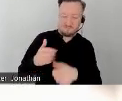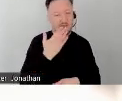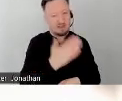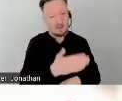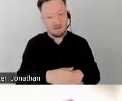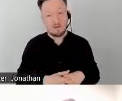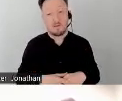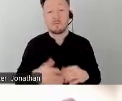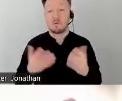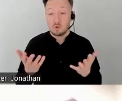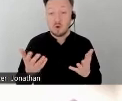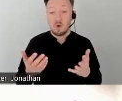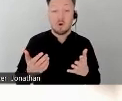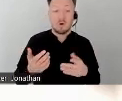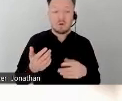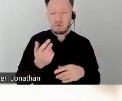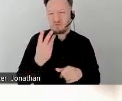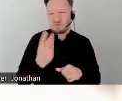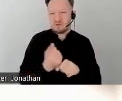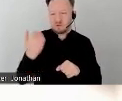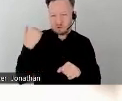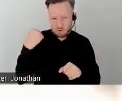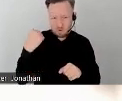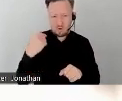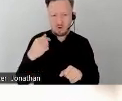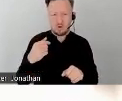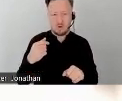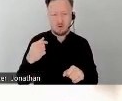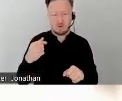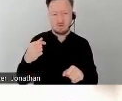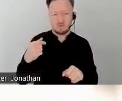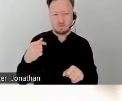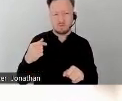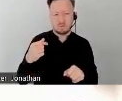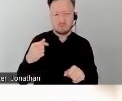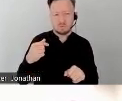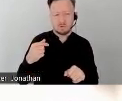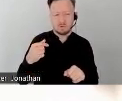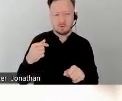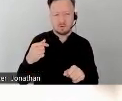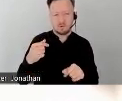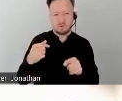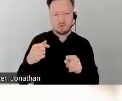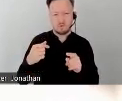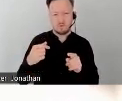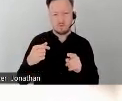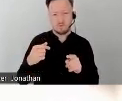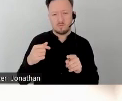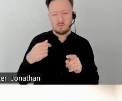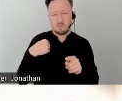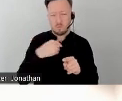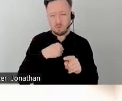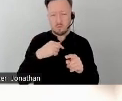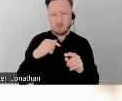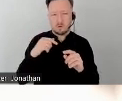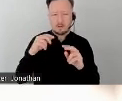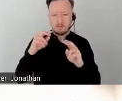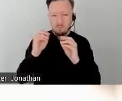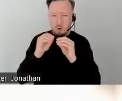thank you. So a couple of years ago, we really started taking a close look at what was going on in terms of